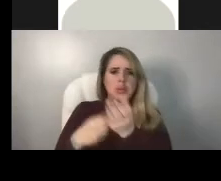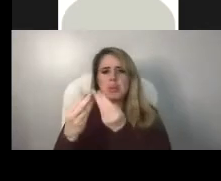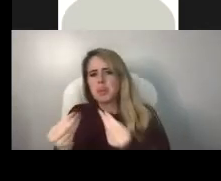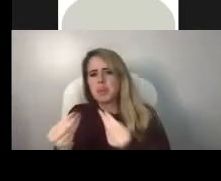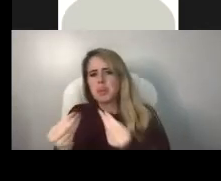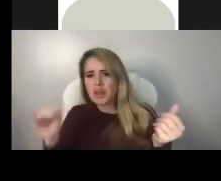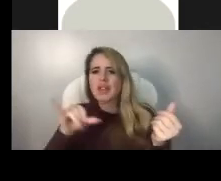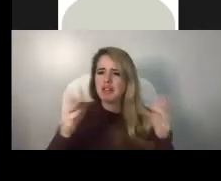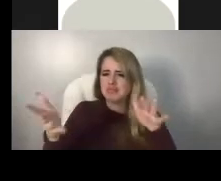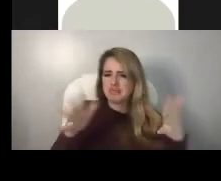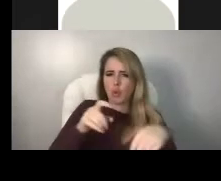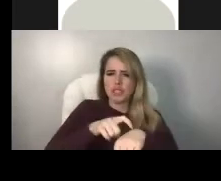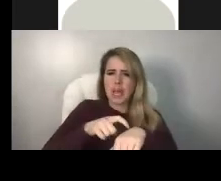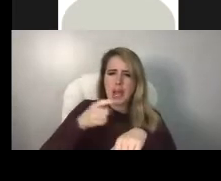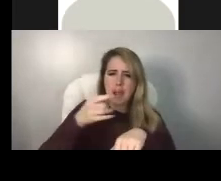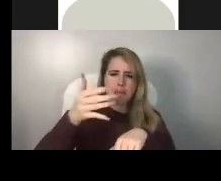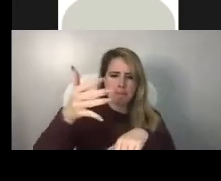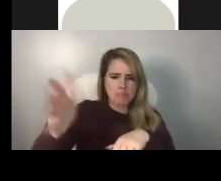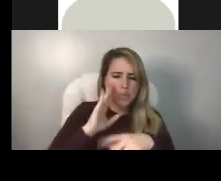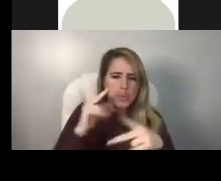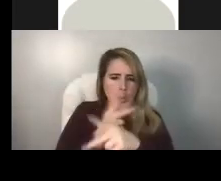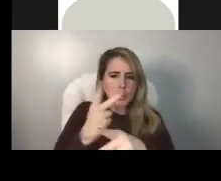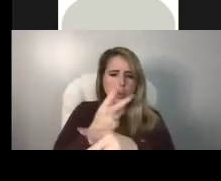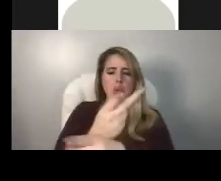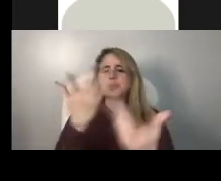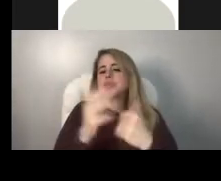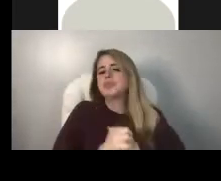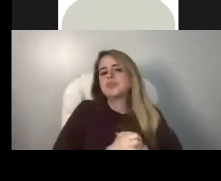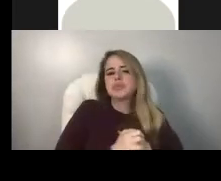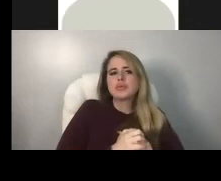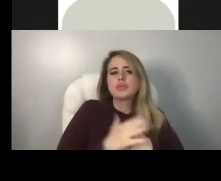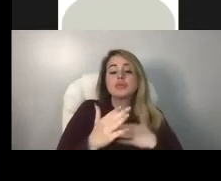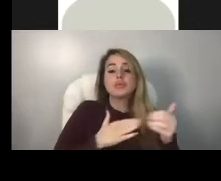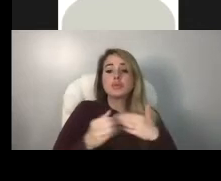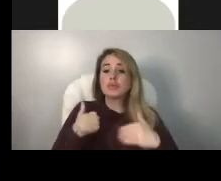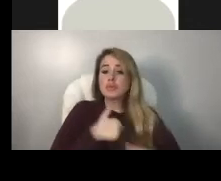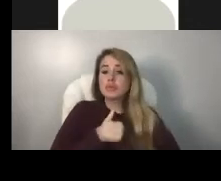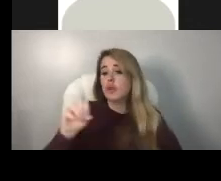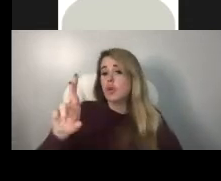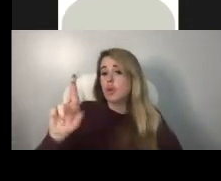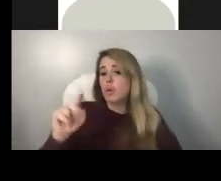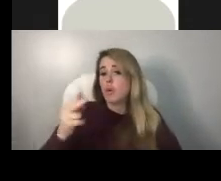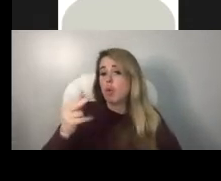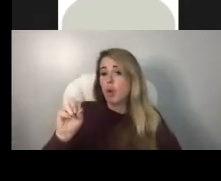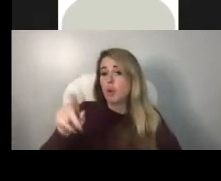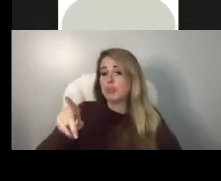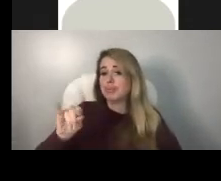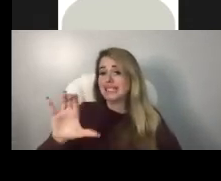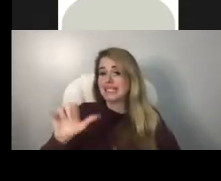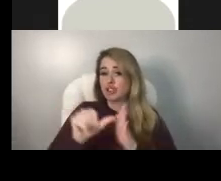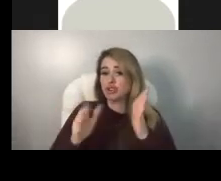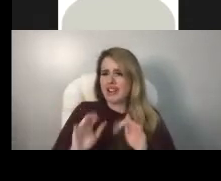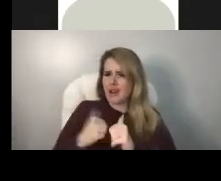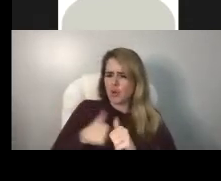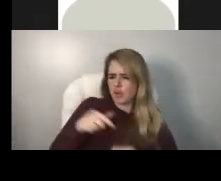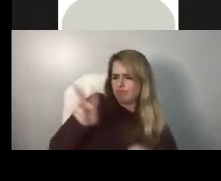with time. So how do we, as orthopedic surgeons, make the diagnosis? Well, the number